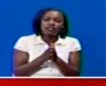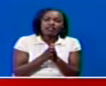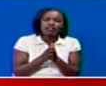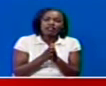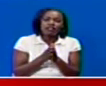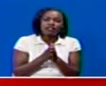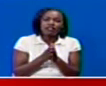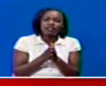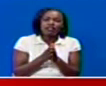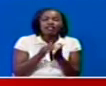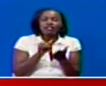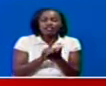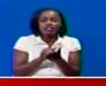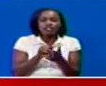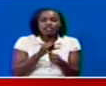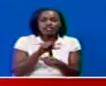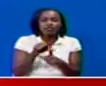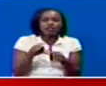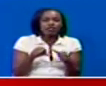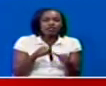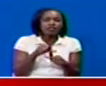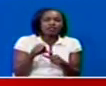And that is about